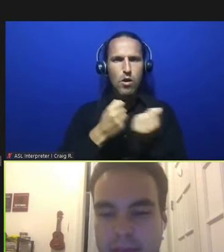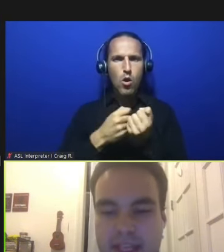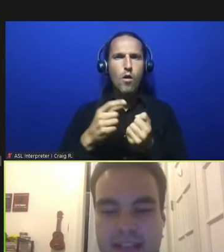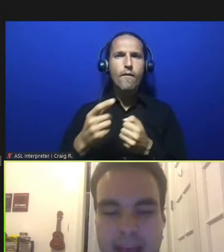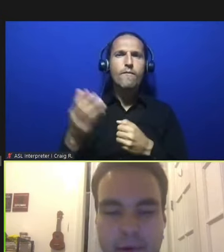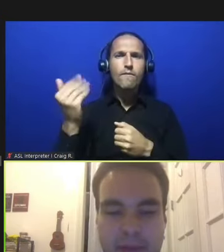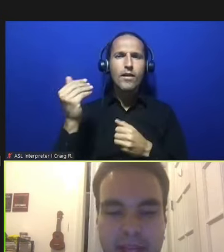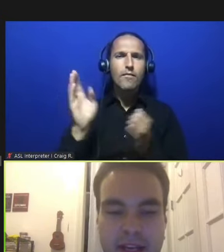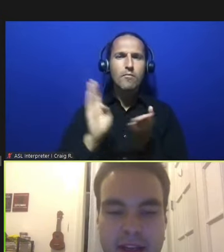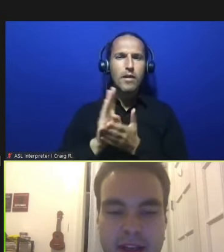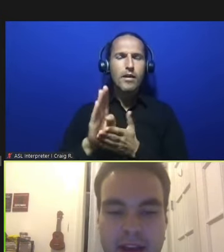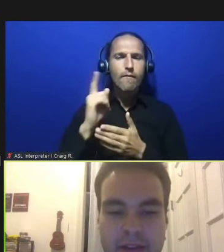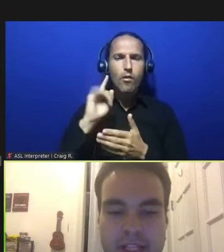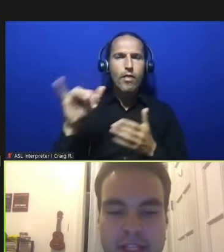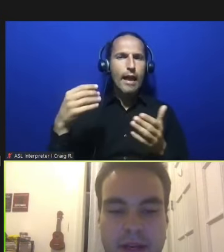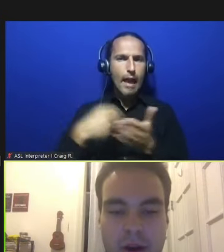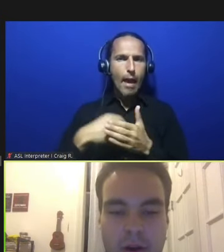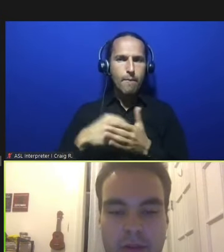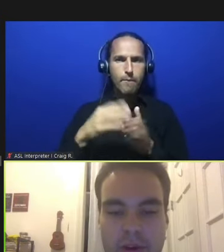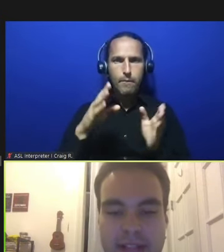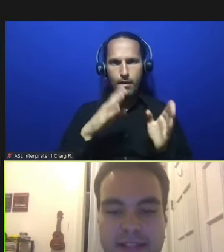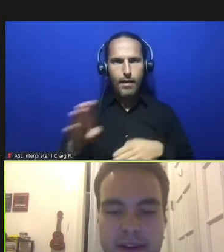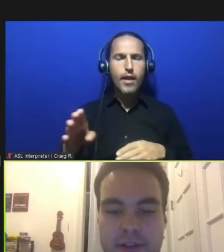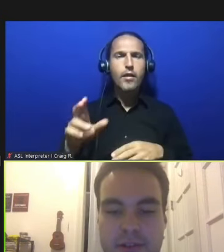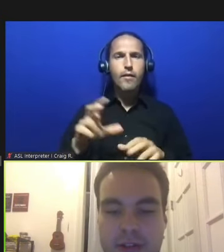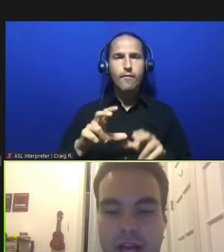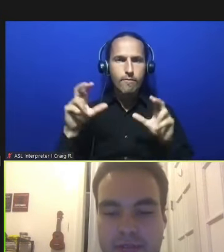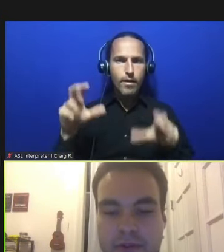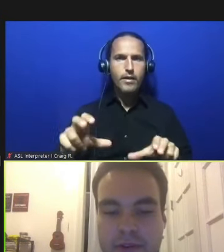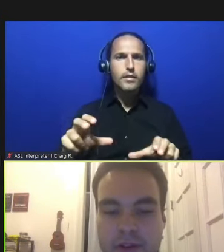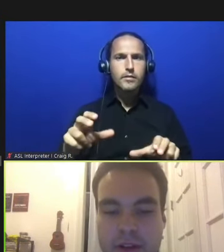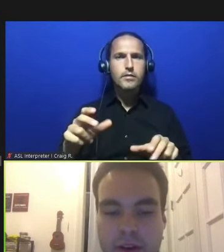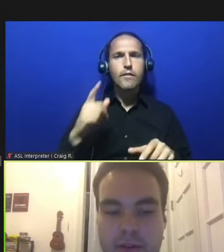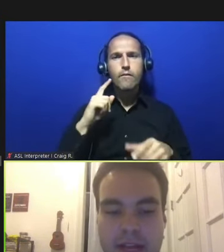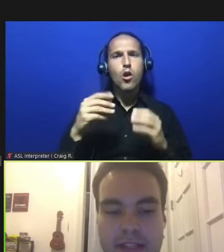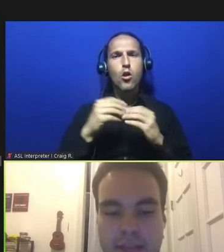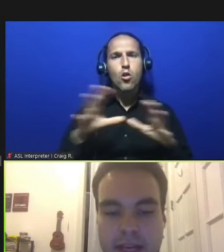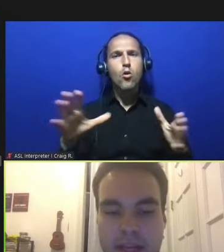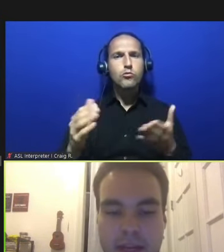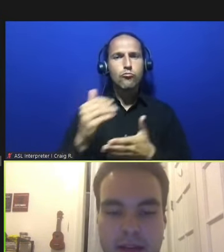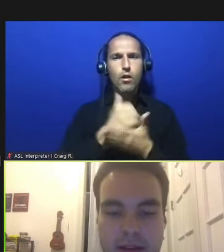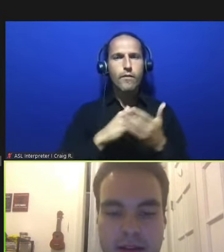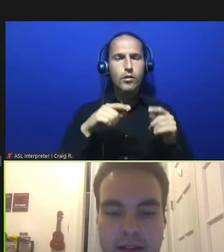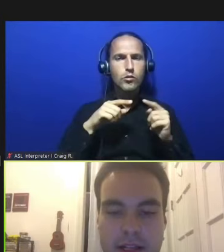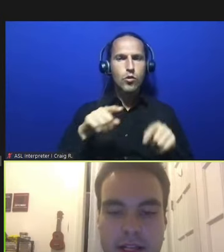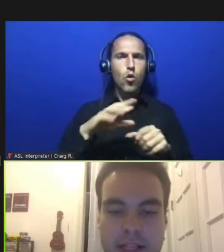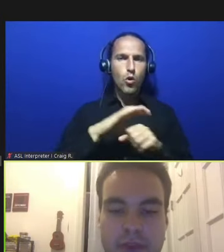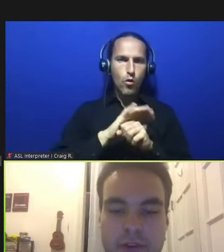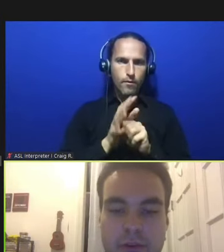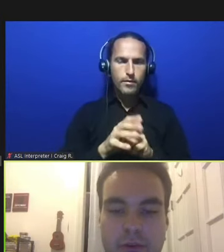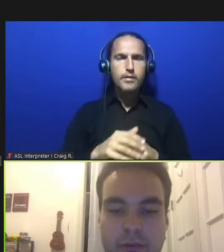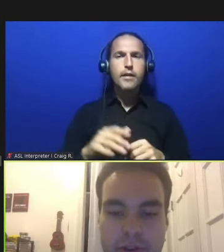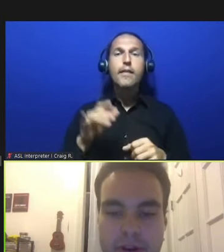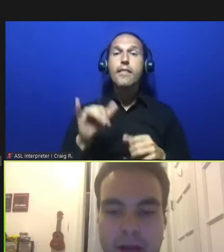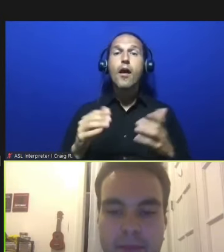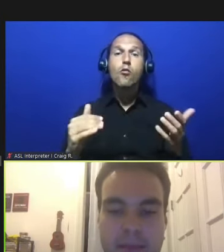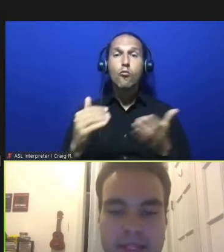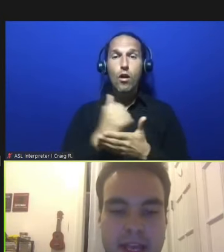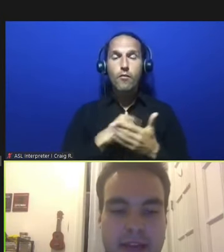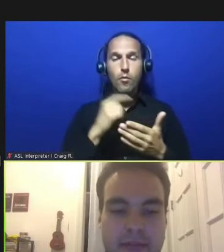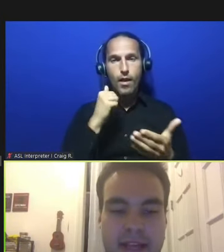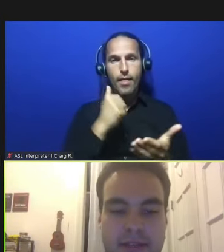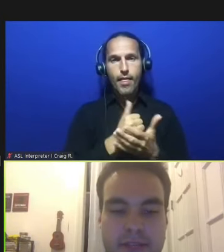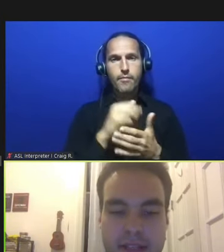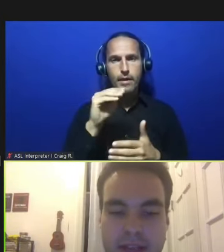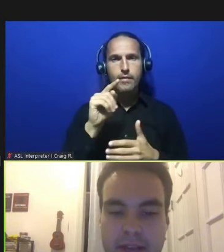for the MTA's capital plan, investment all the more necessary due to lost revenue during the COVID-19 pandemic. This revenue will further help the